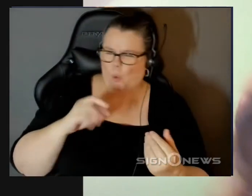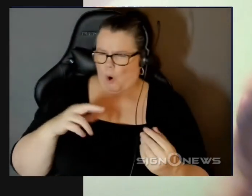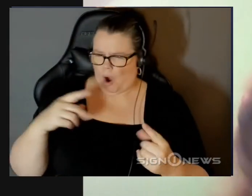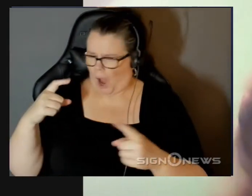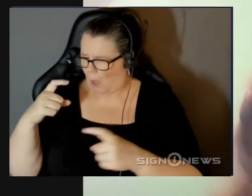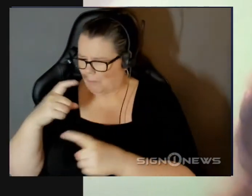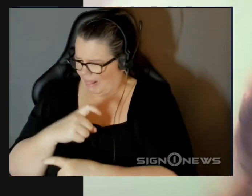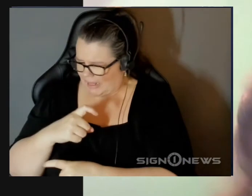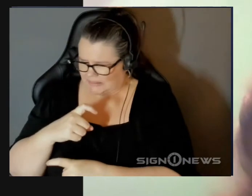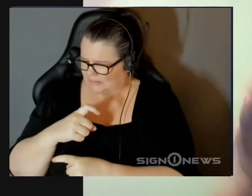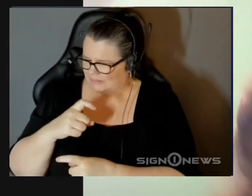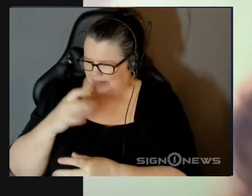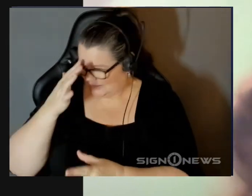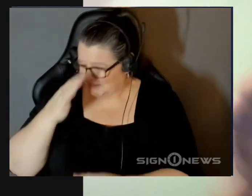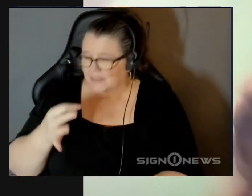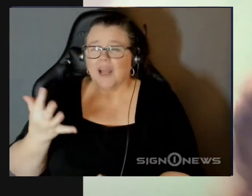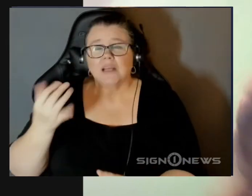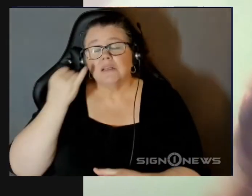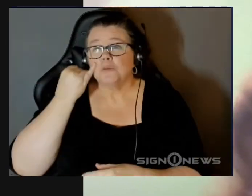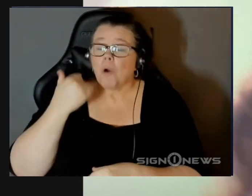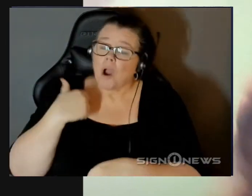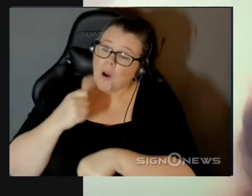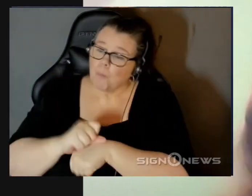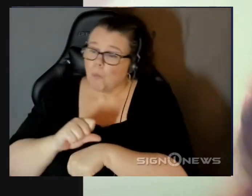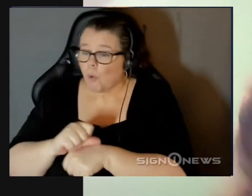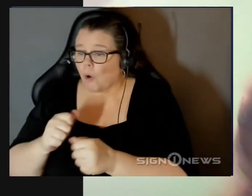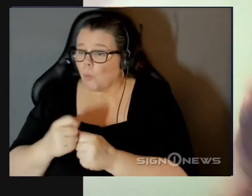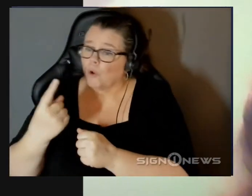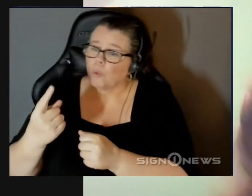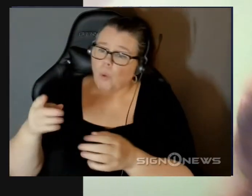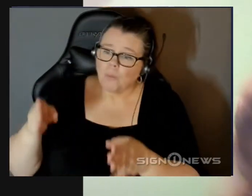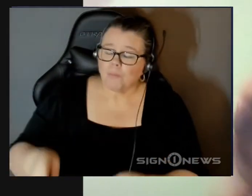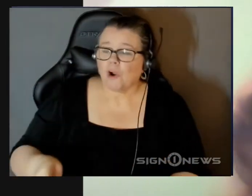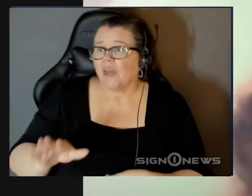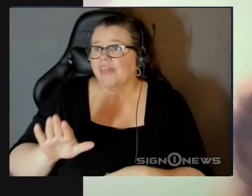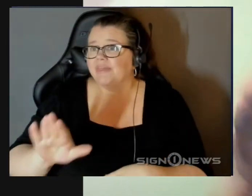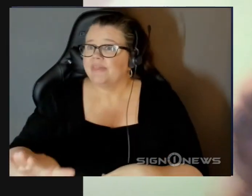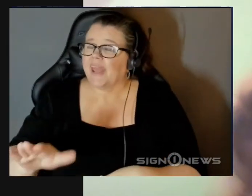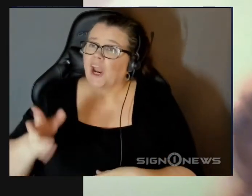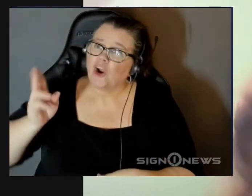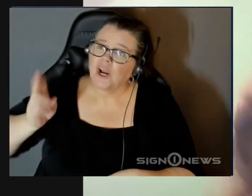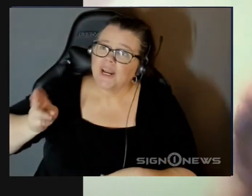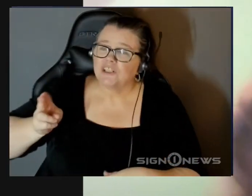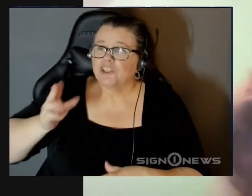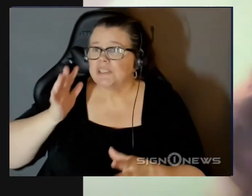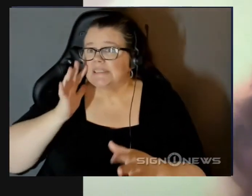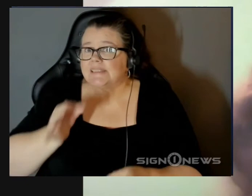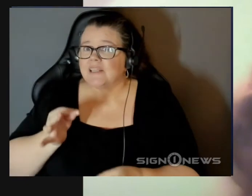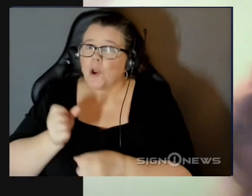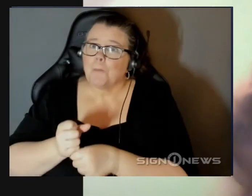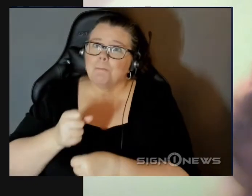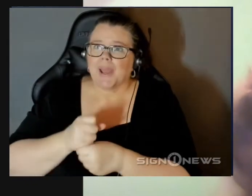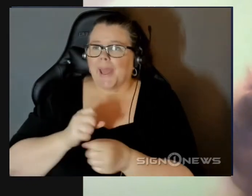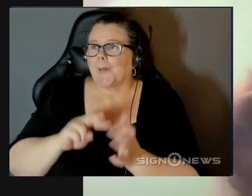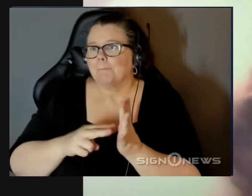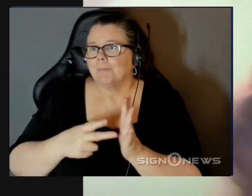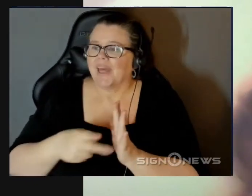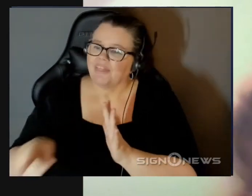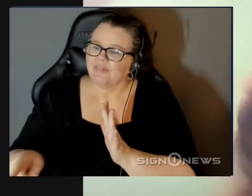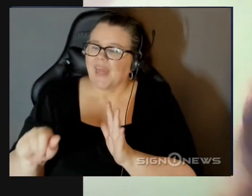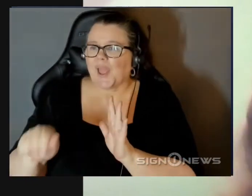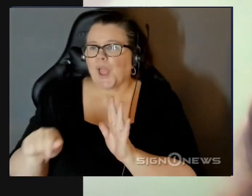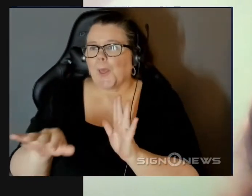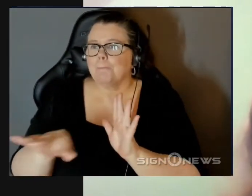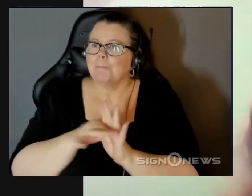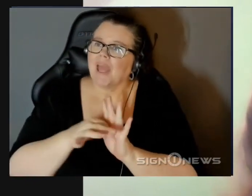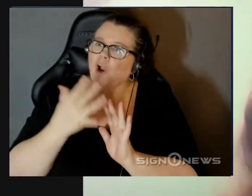only for the last 5 years, it's been their decision-making choice has been picking what shirt to wear, what color shirt to wear in the morning. That's not what I'm